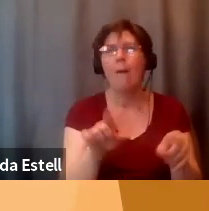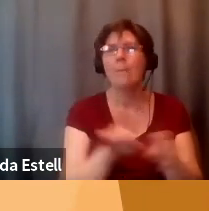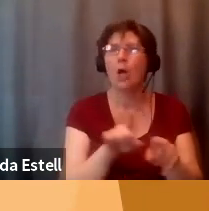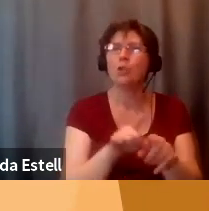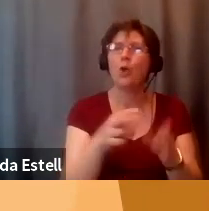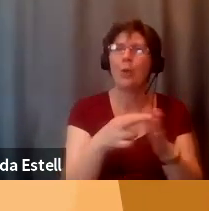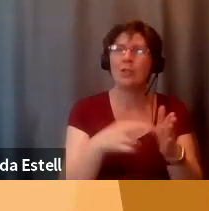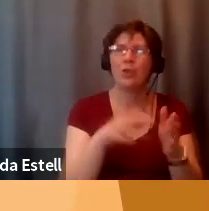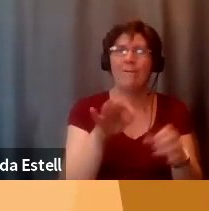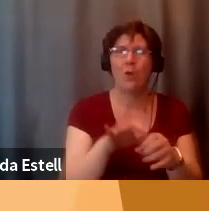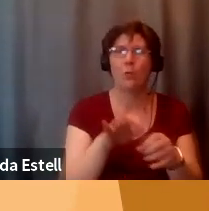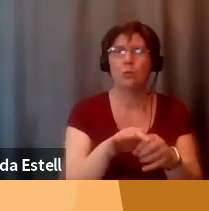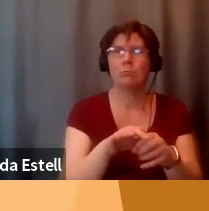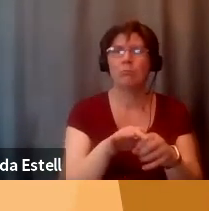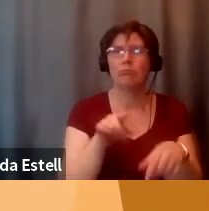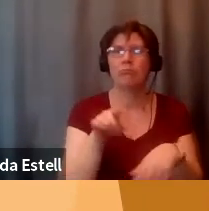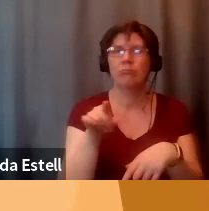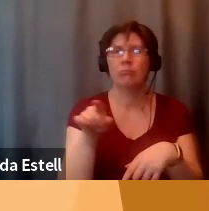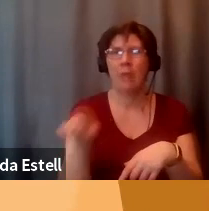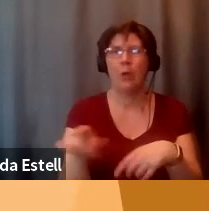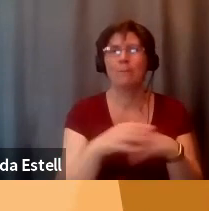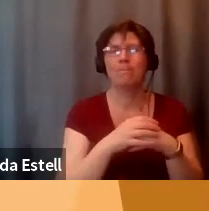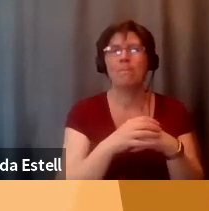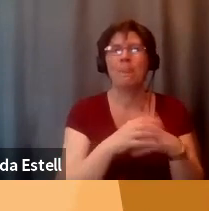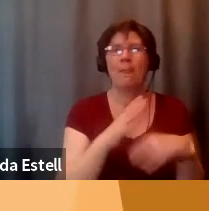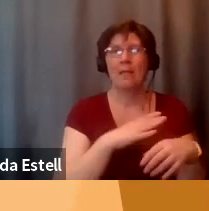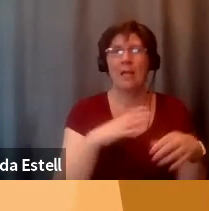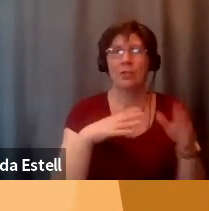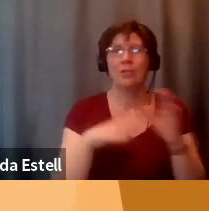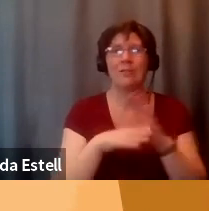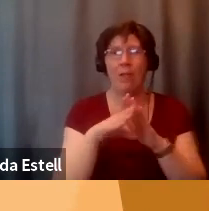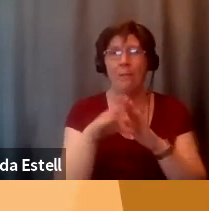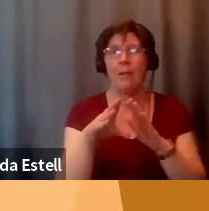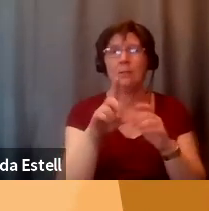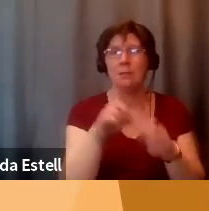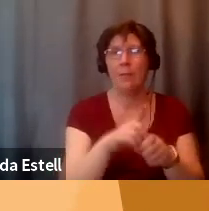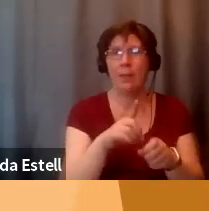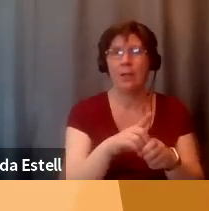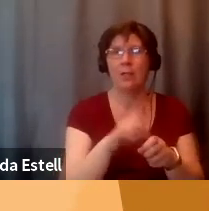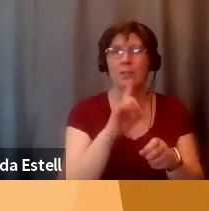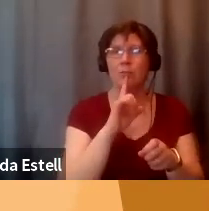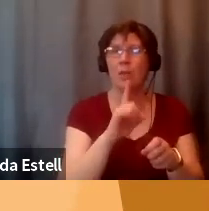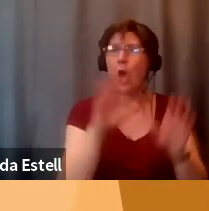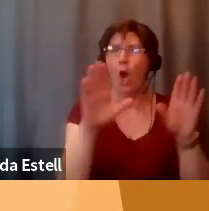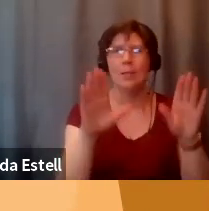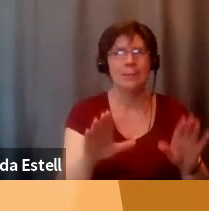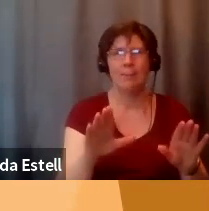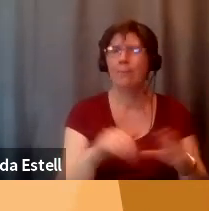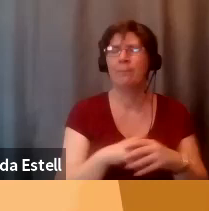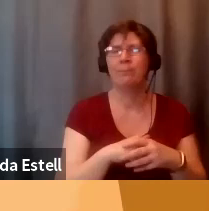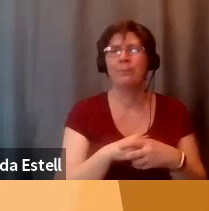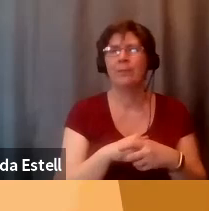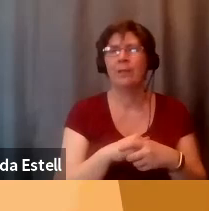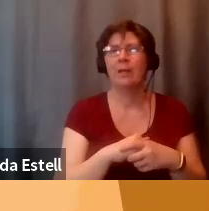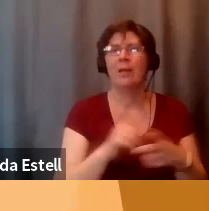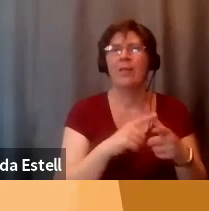to vote on their behalf. Okay, the Council on Development of Disabilities, which is awesome and amazing. And